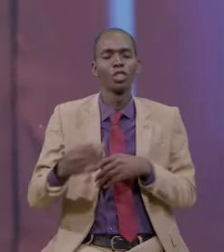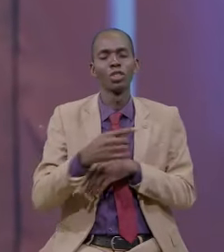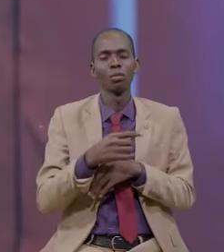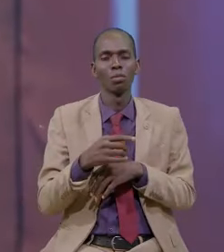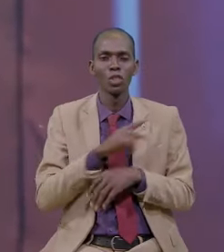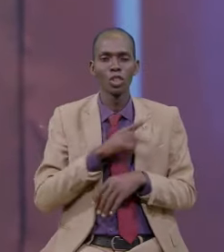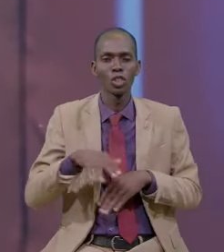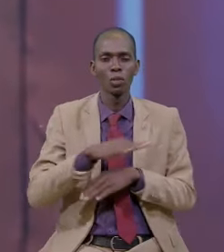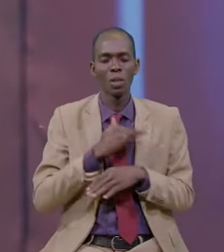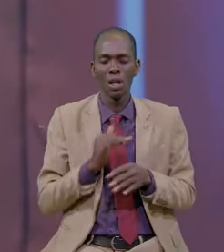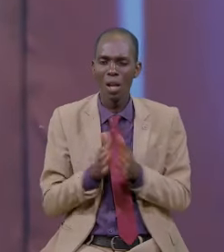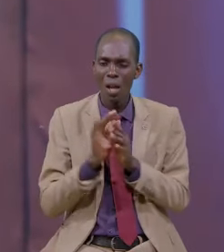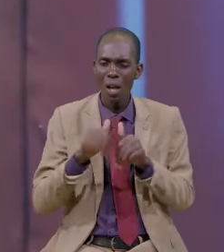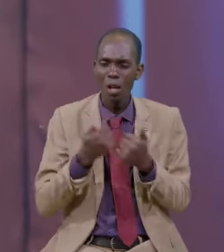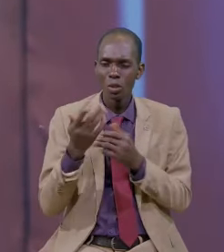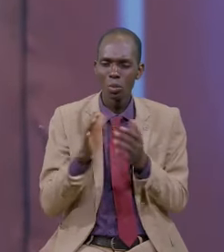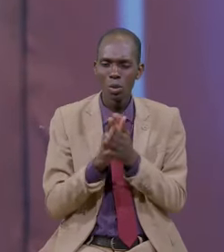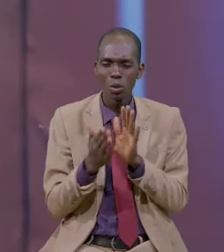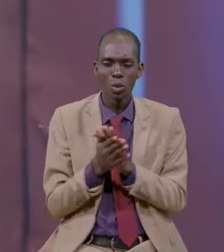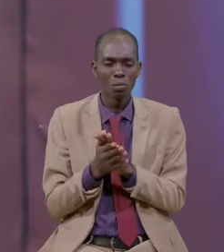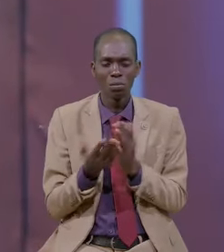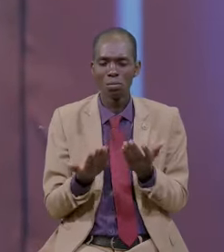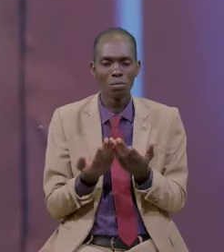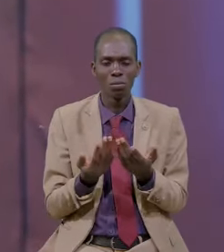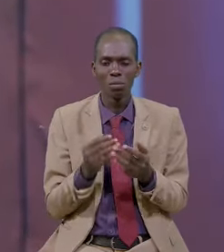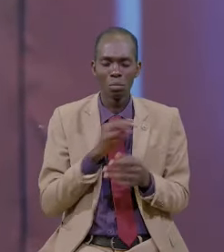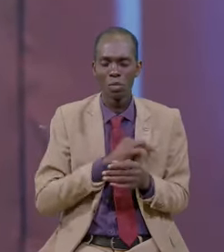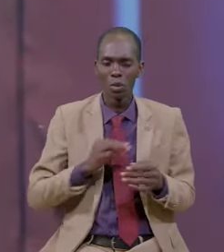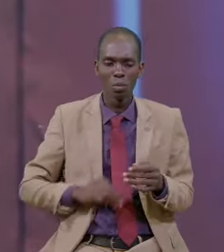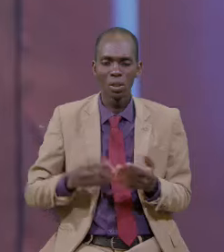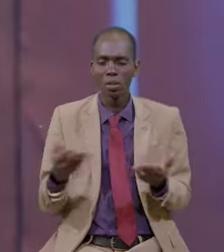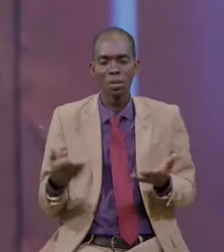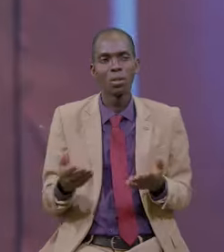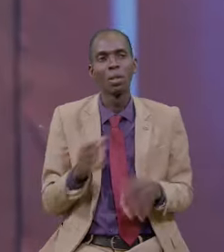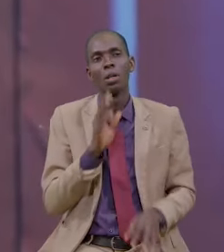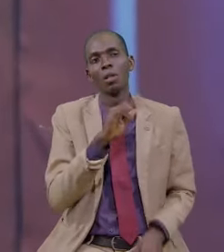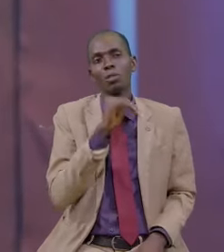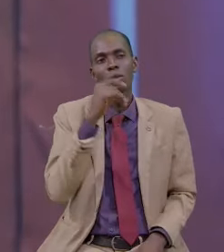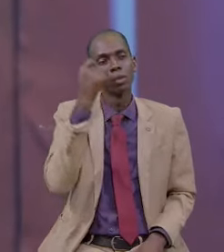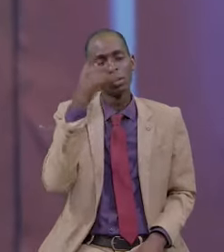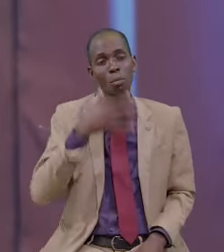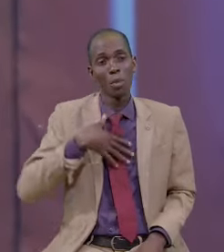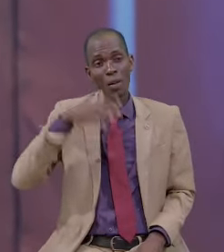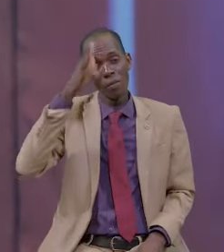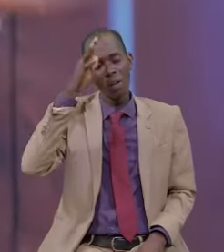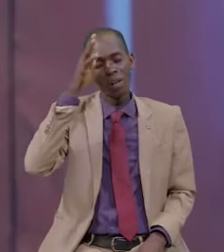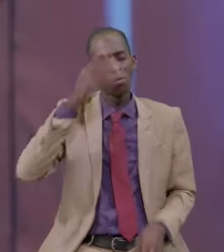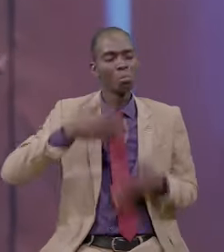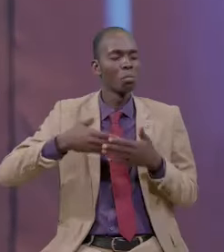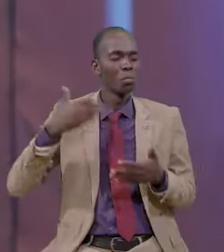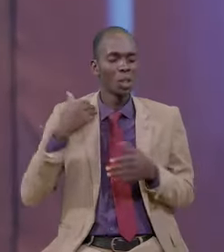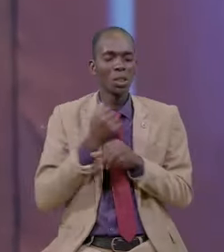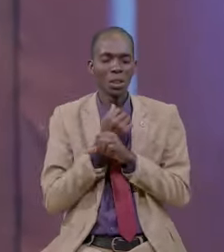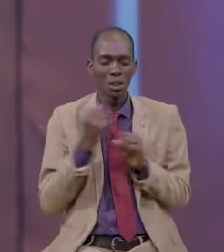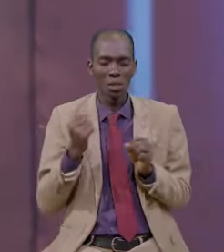the kingdom? He said, Pastor, you know, my father was, you know, already born again, sanctified. My